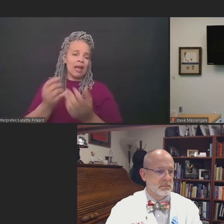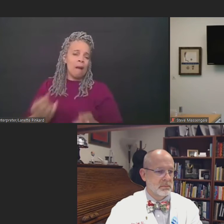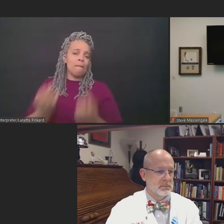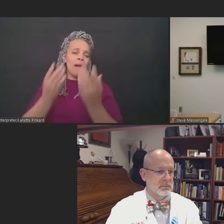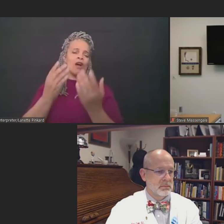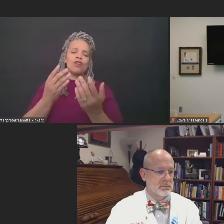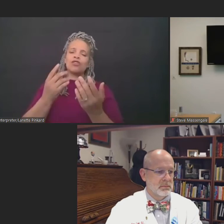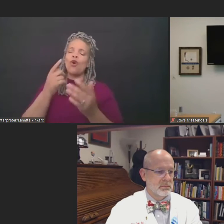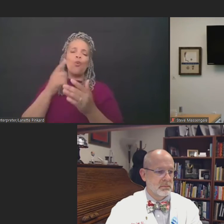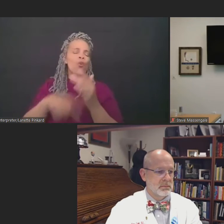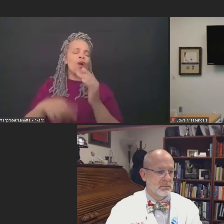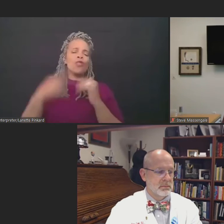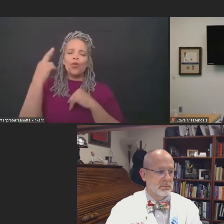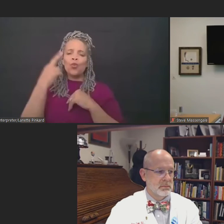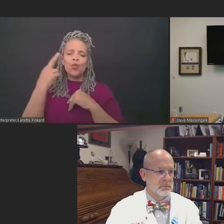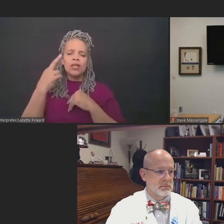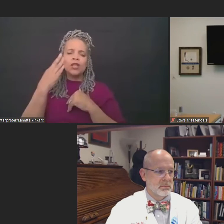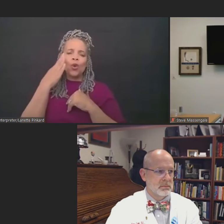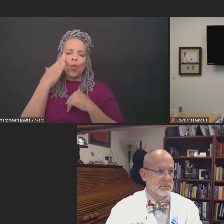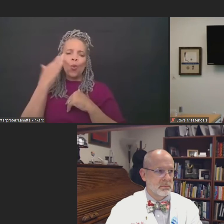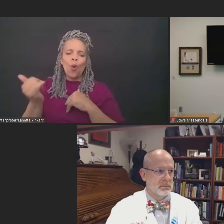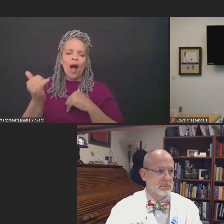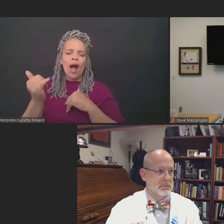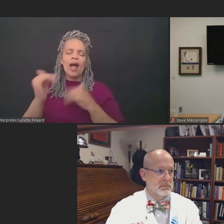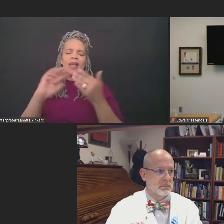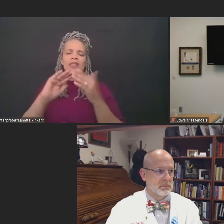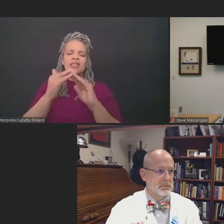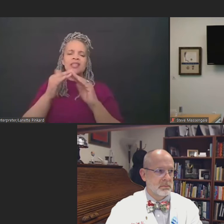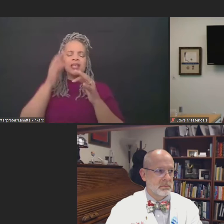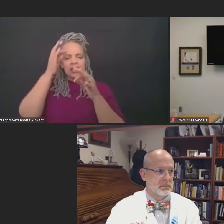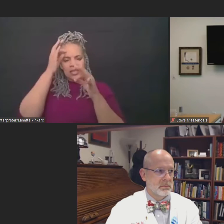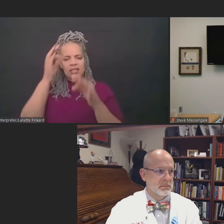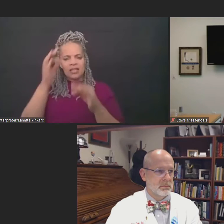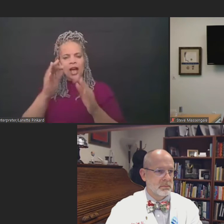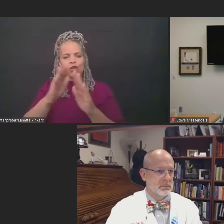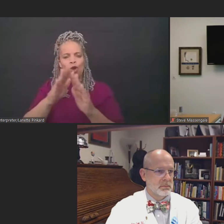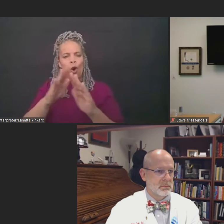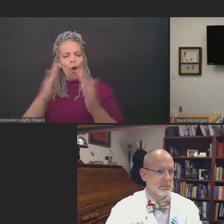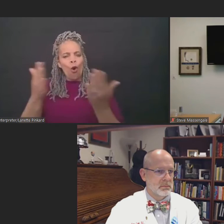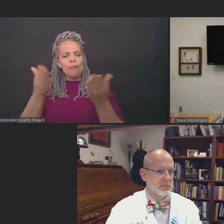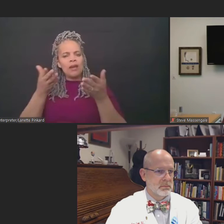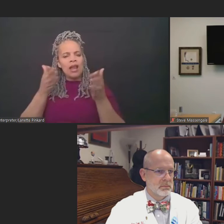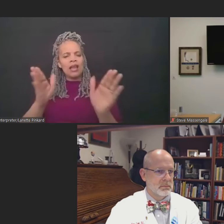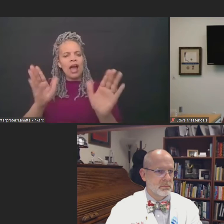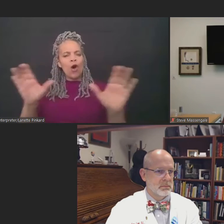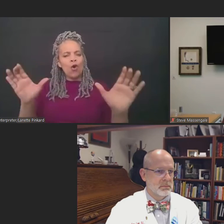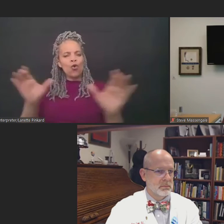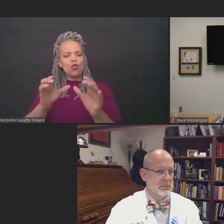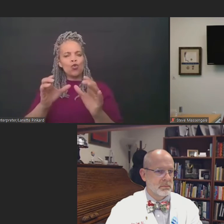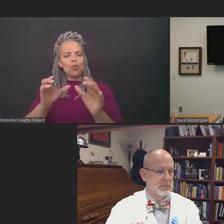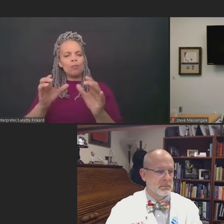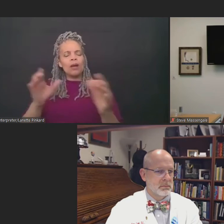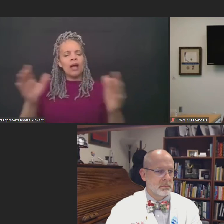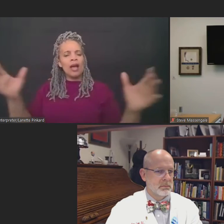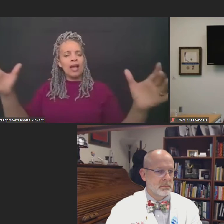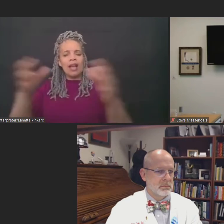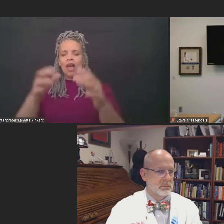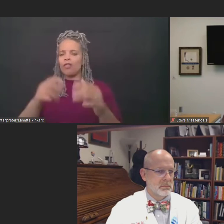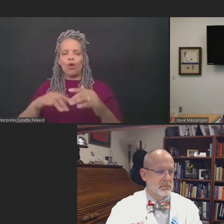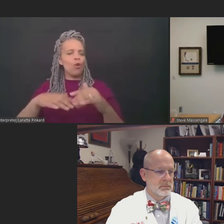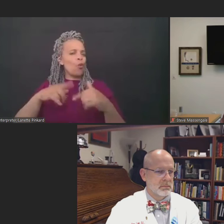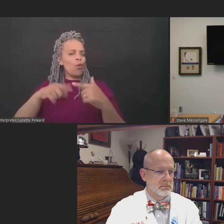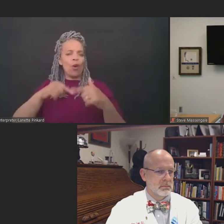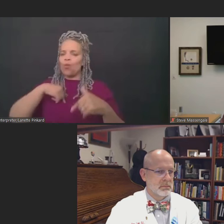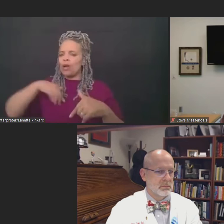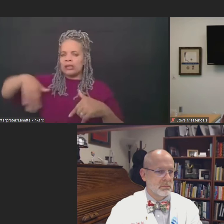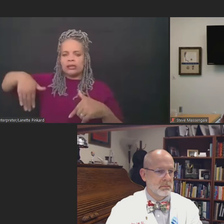exactly the reason why the city decided to open up and allow group gatherings when we haven't actually reached